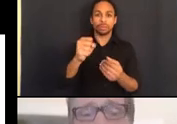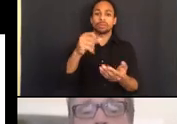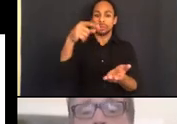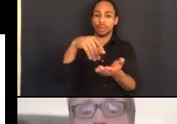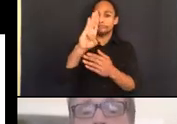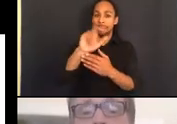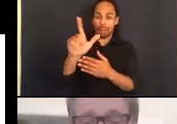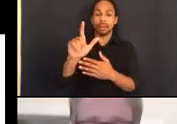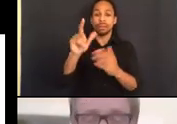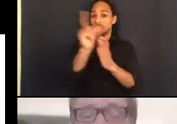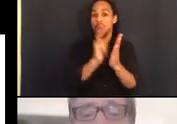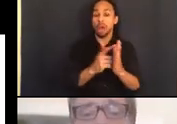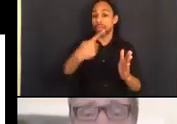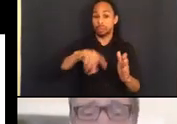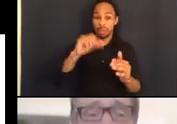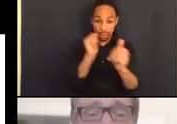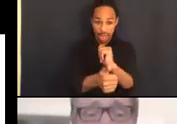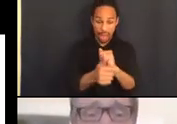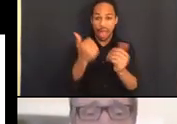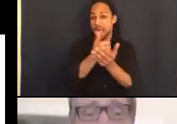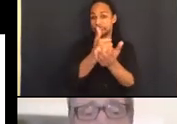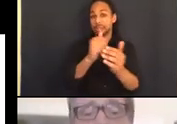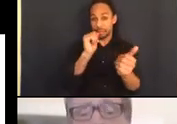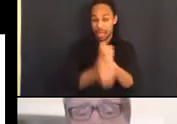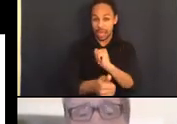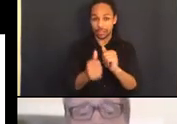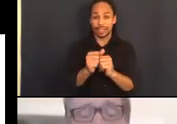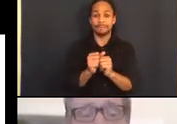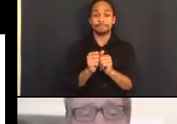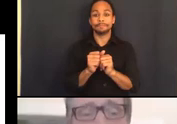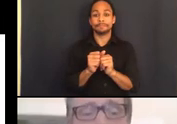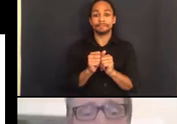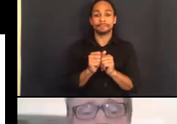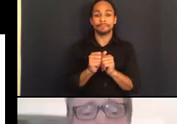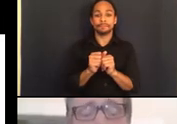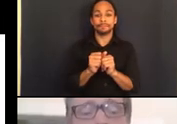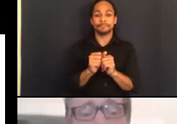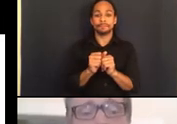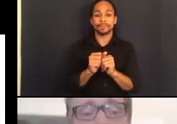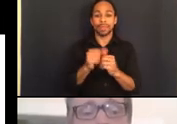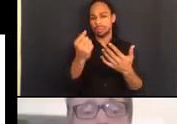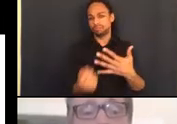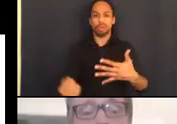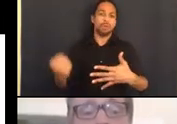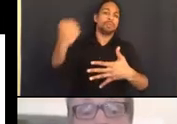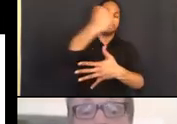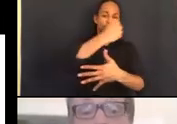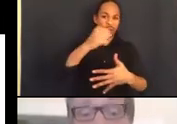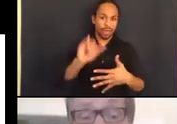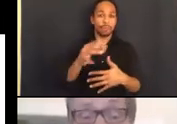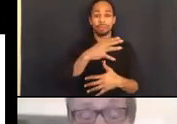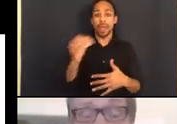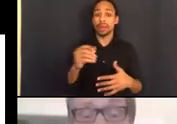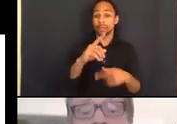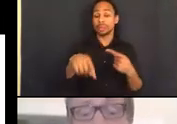provide reasonable accommodations in COVID-19 treatment. This is specifically about the allowance of personal